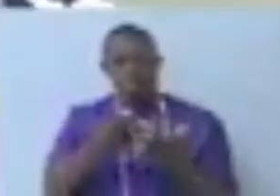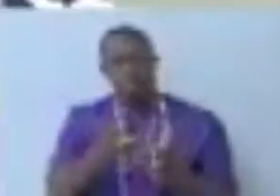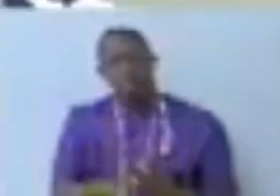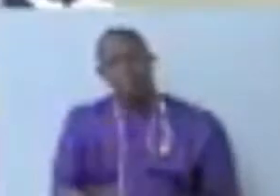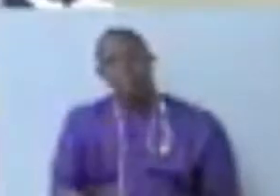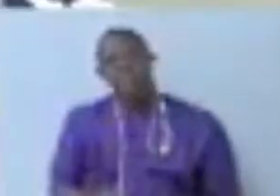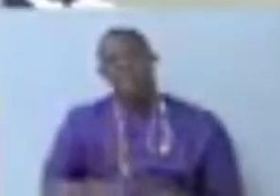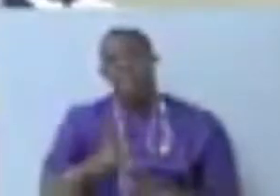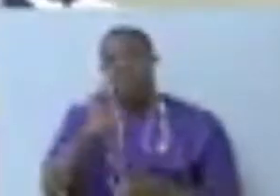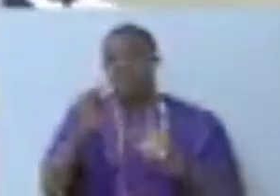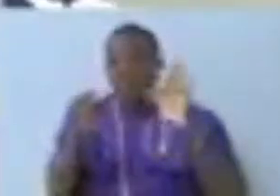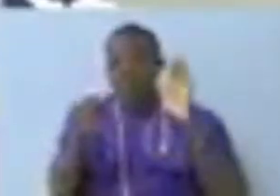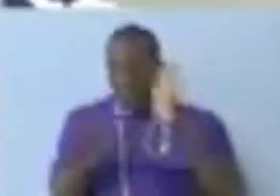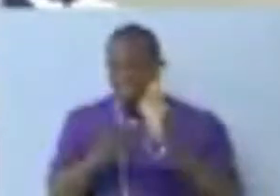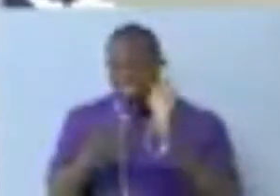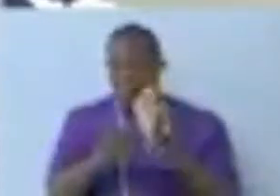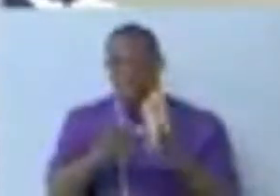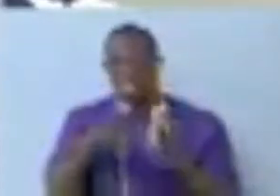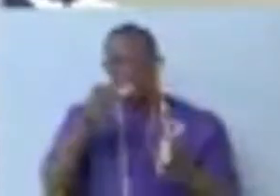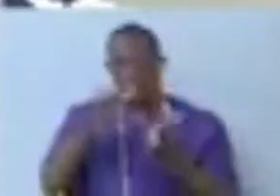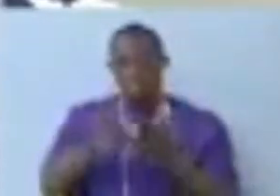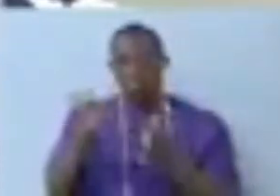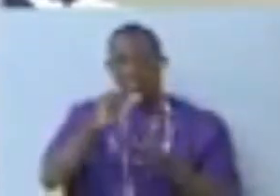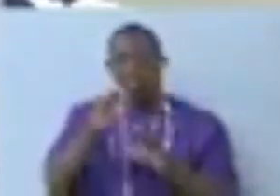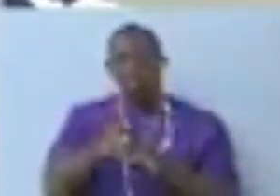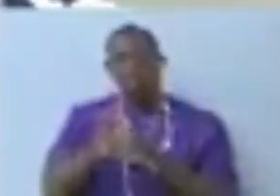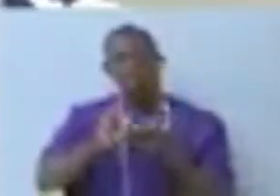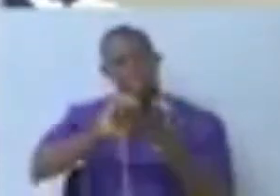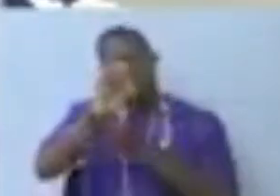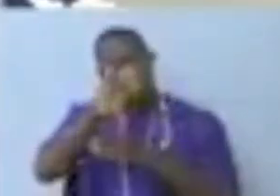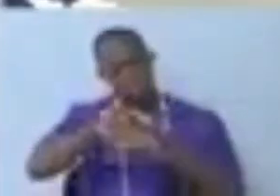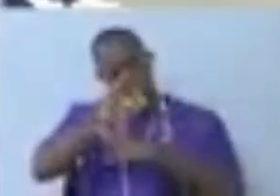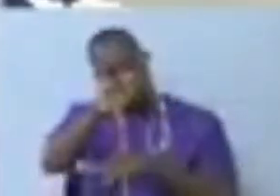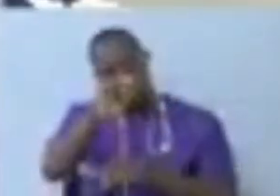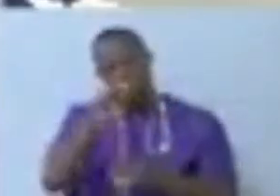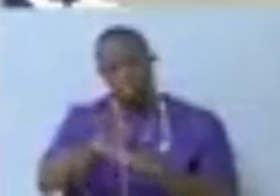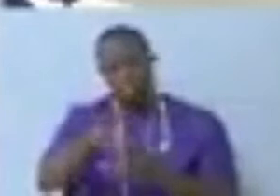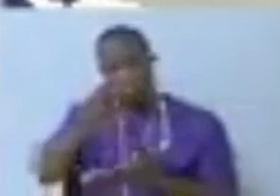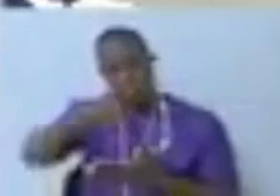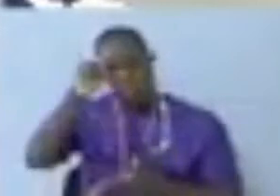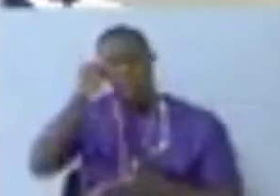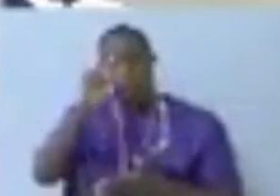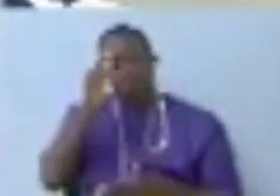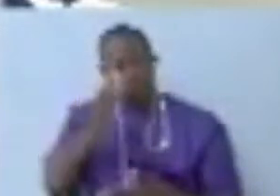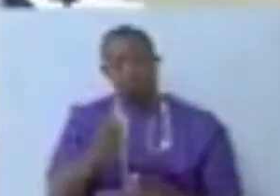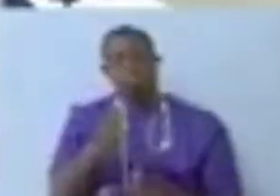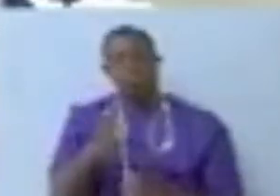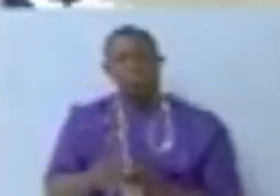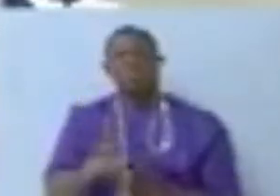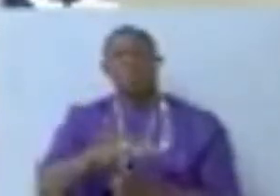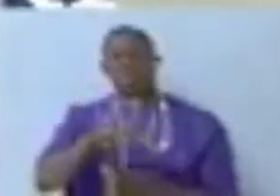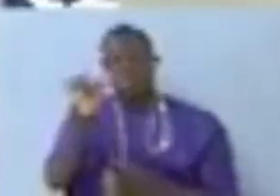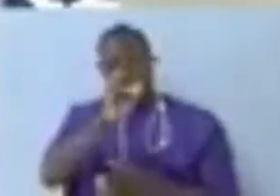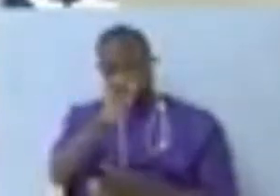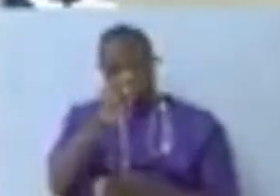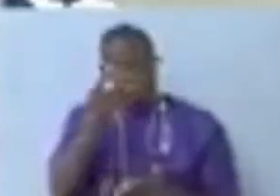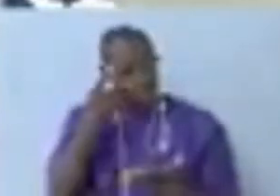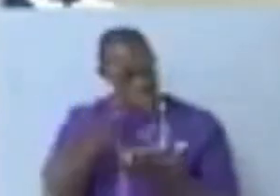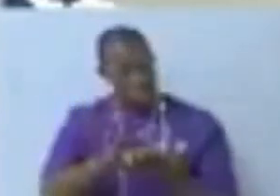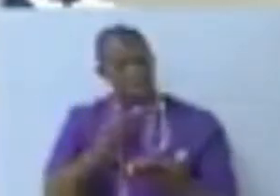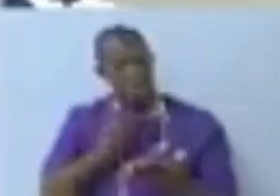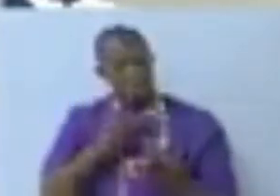But the important one is the one addressed to you that you saw.